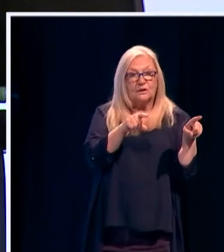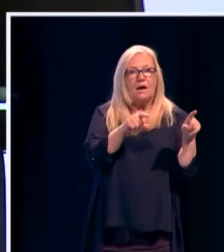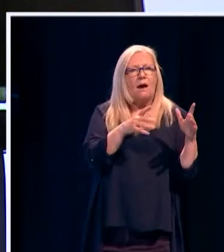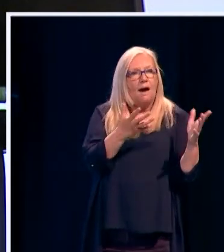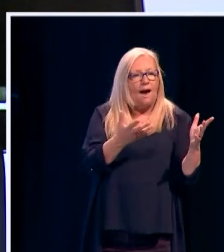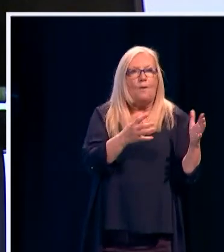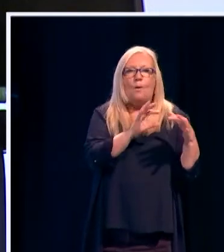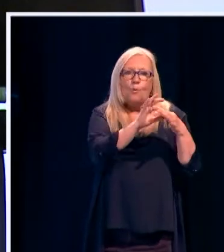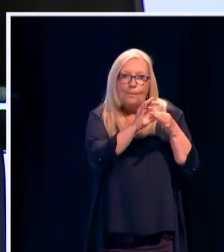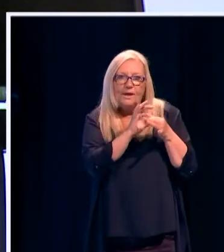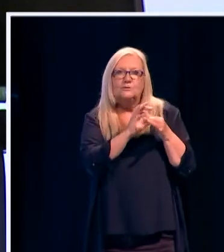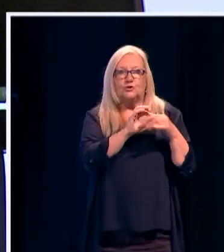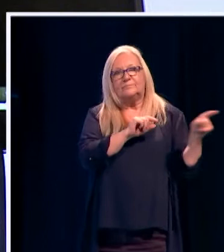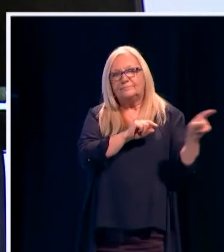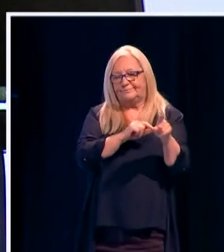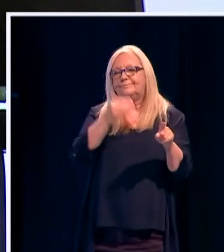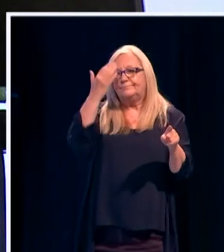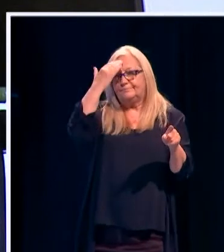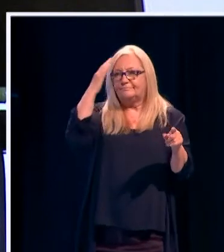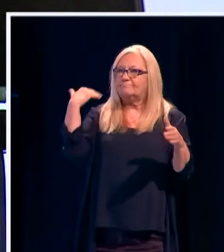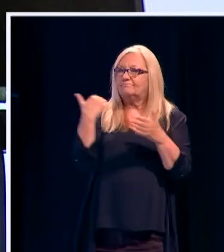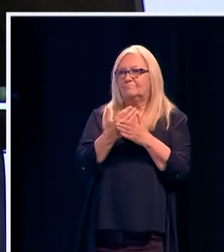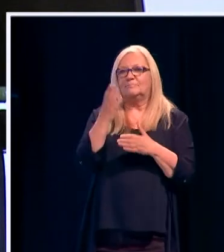cooperation programming.